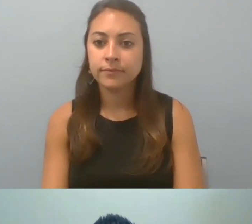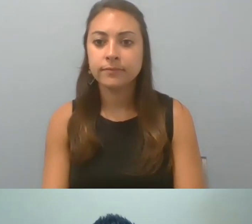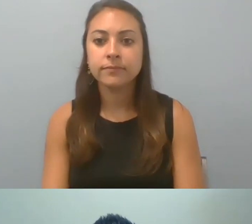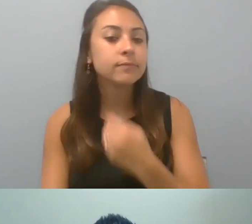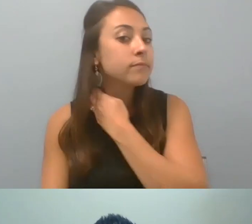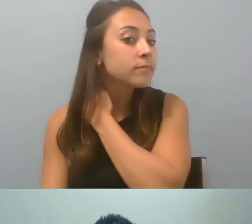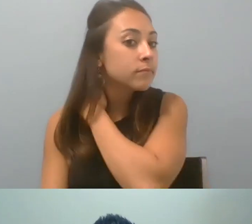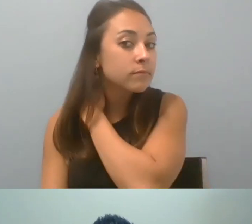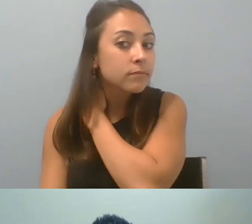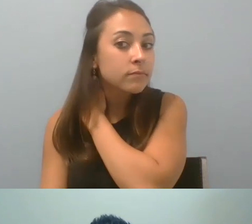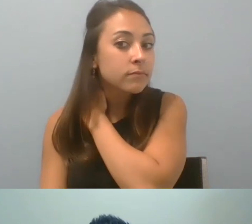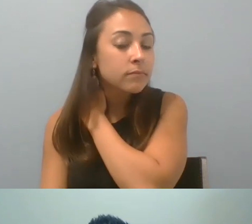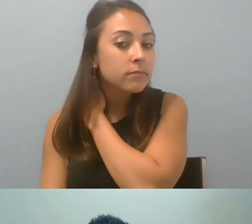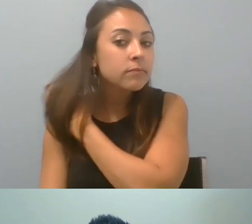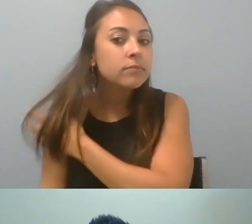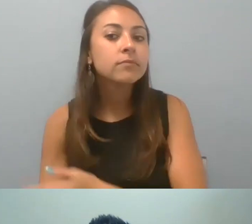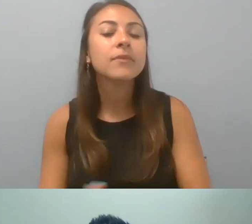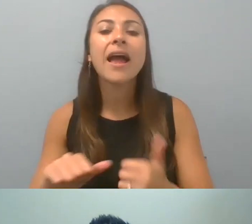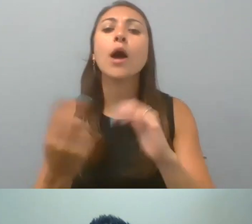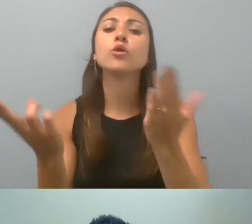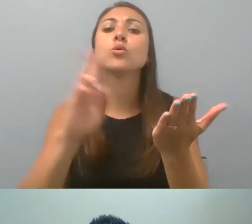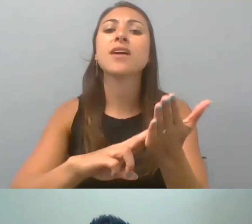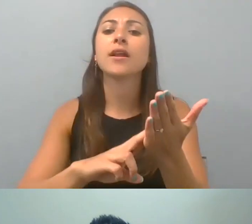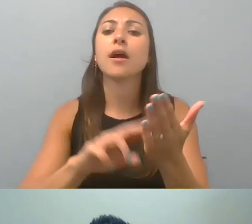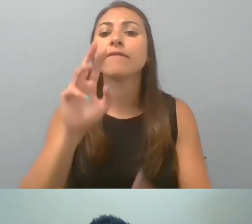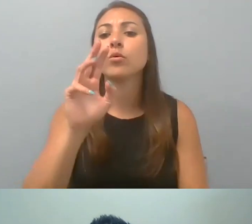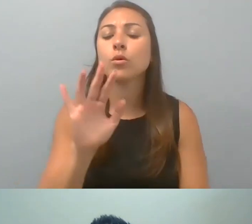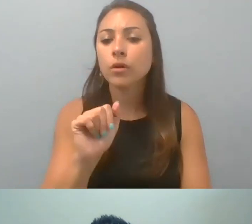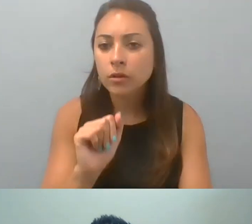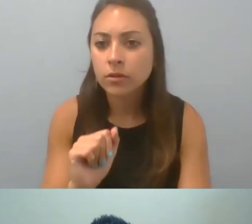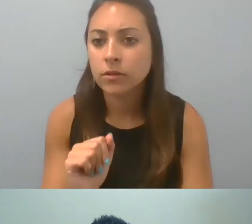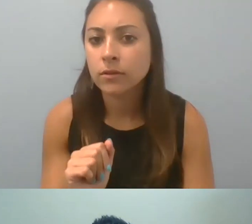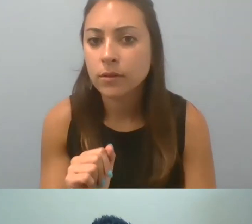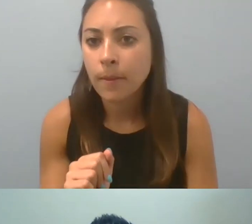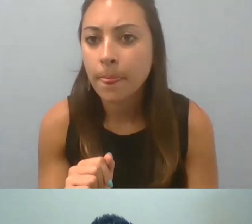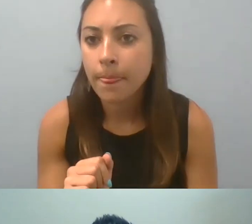Excellent. There was a question about how to sign up for menu mail.